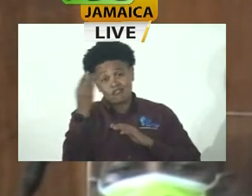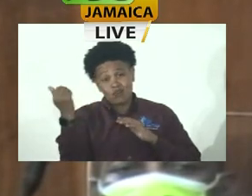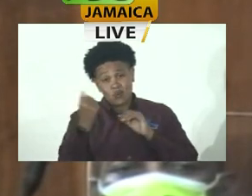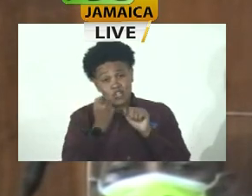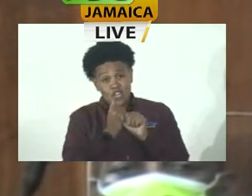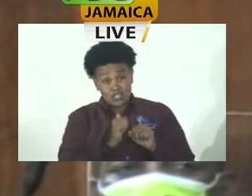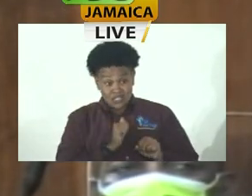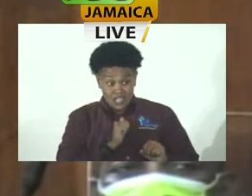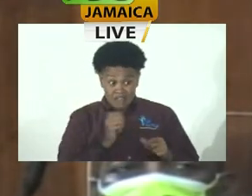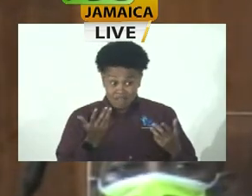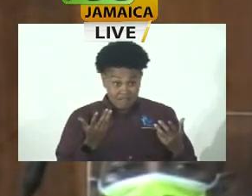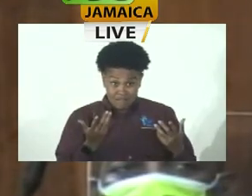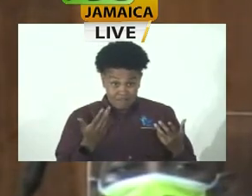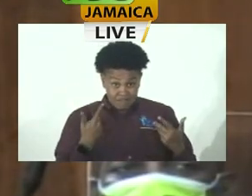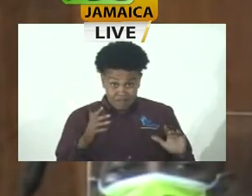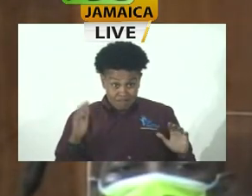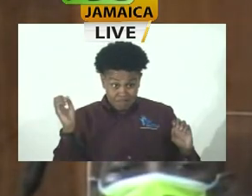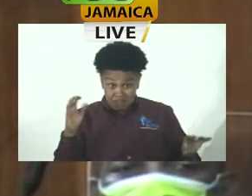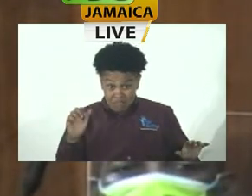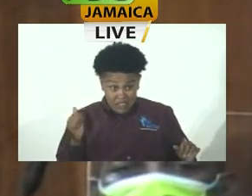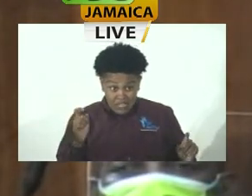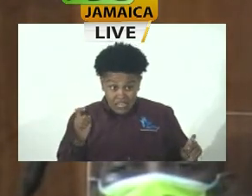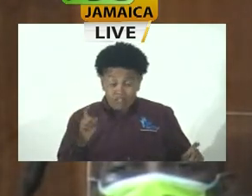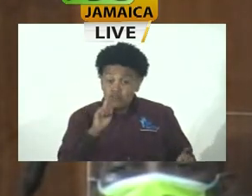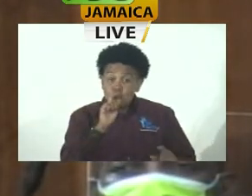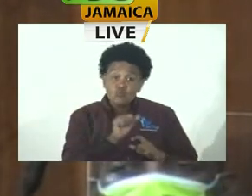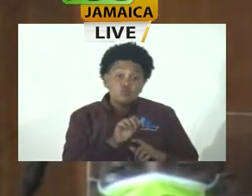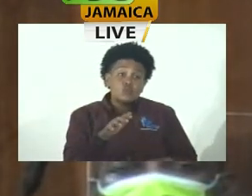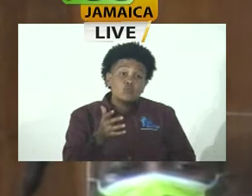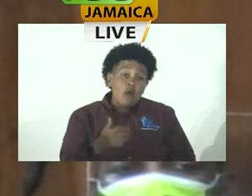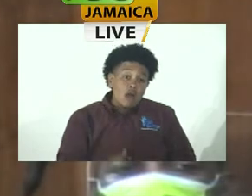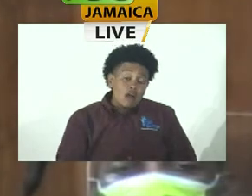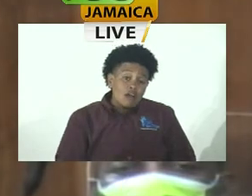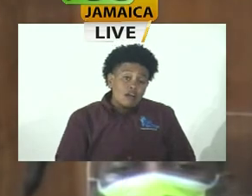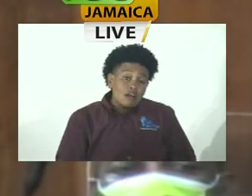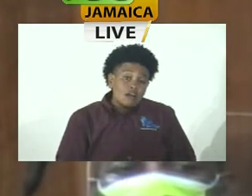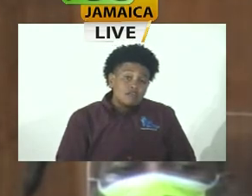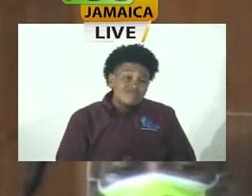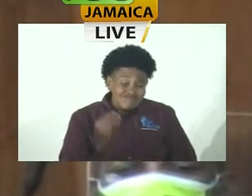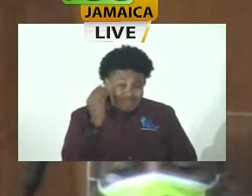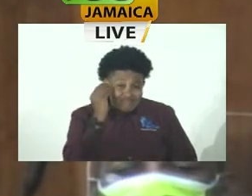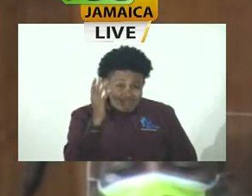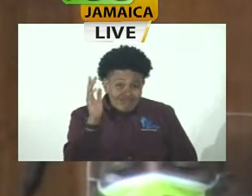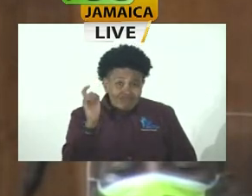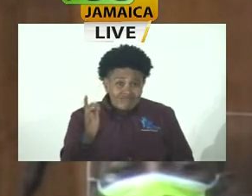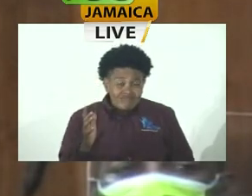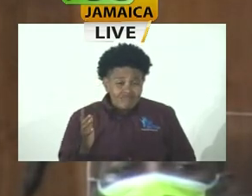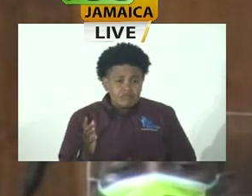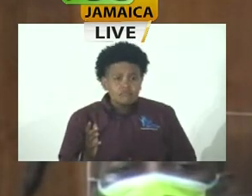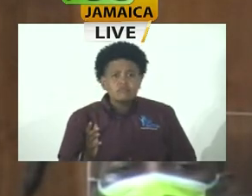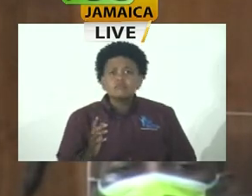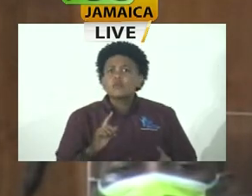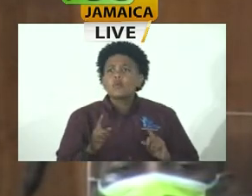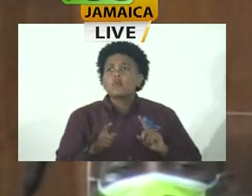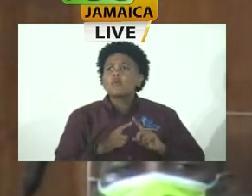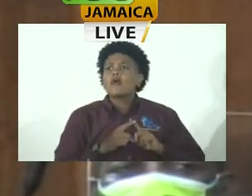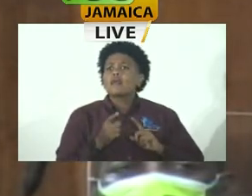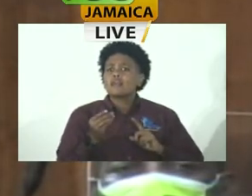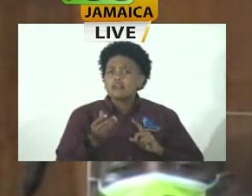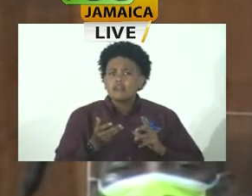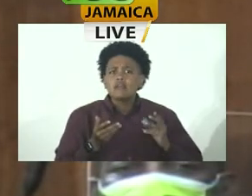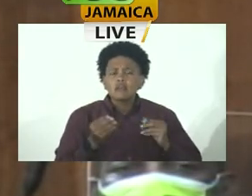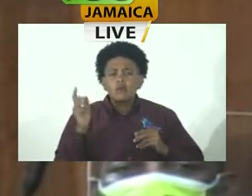have a formula to give him madam speaker the truth of the matter madam speaker is that when cases go and